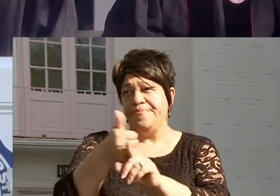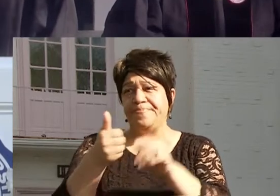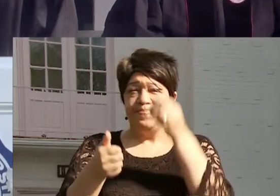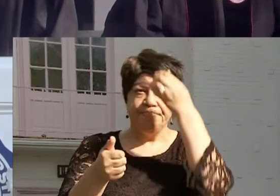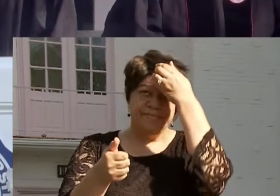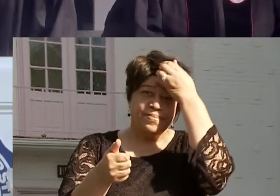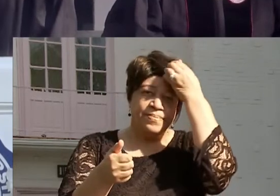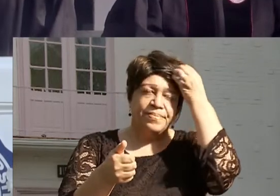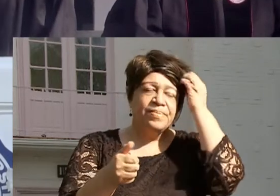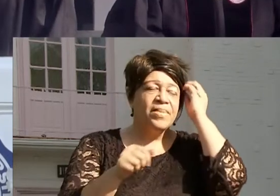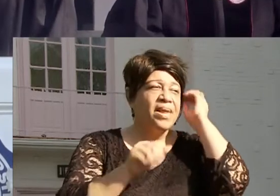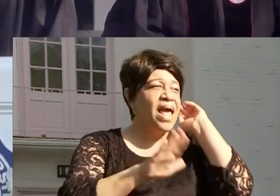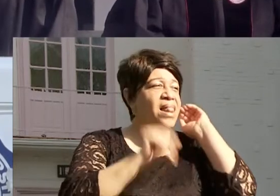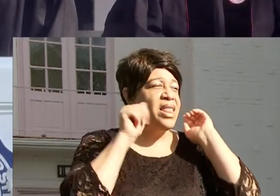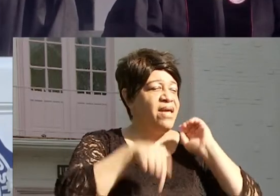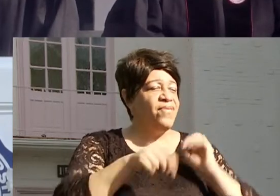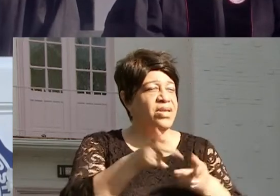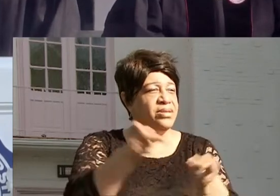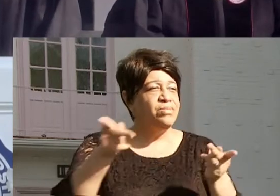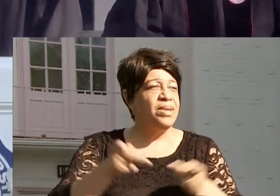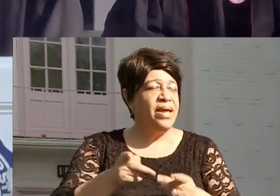Leave this place